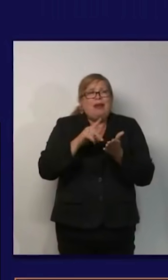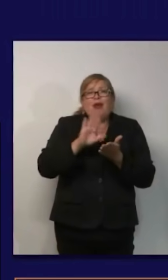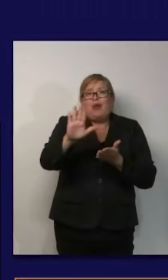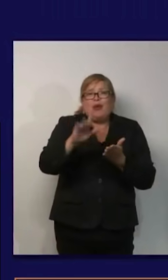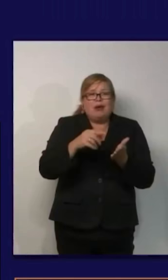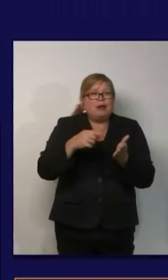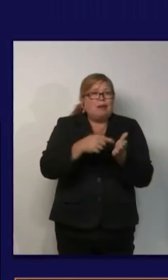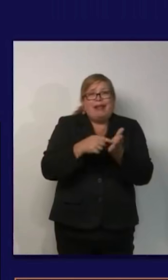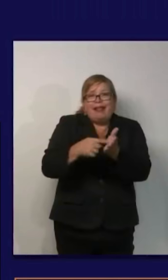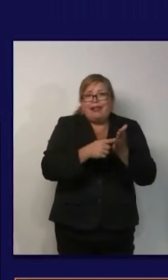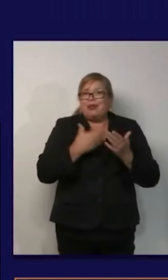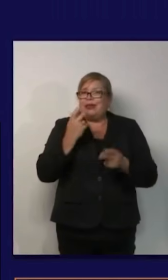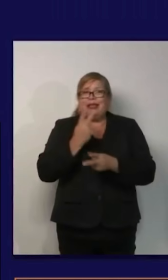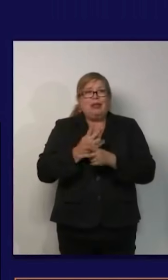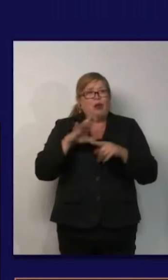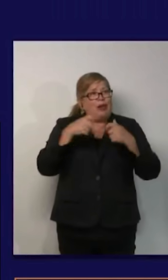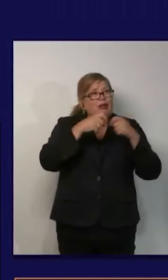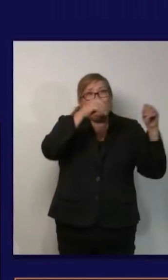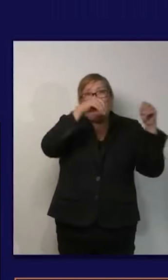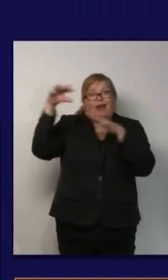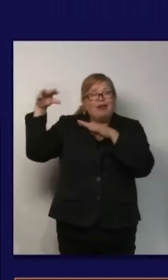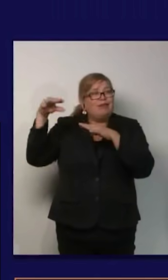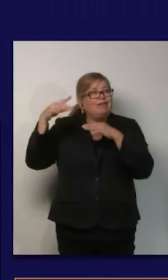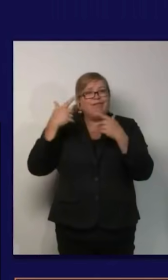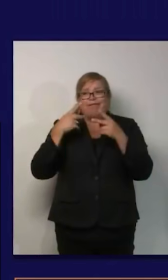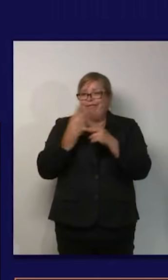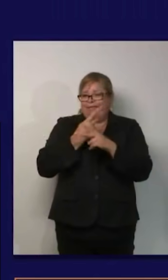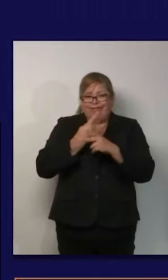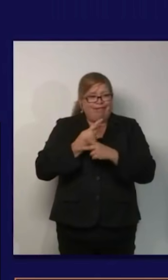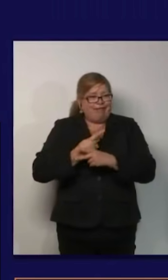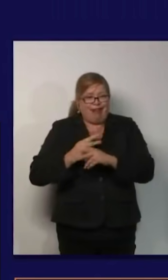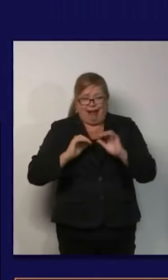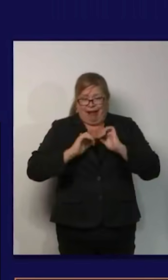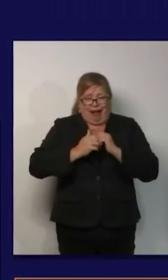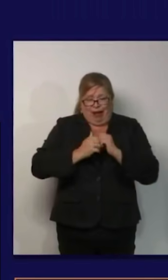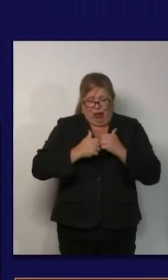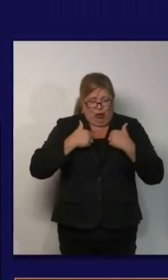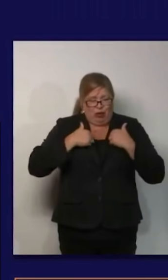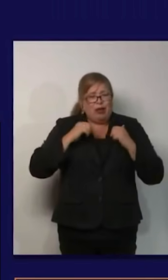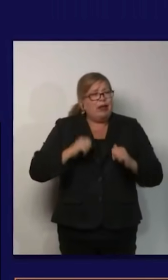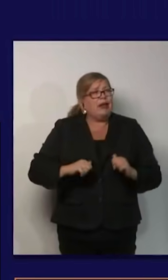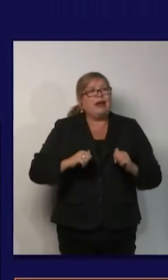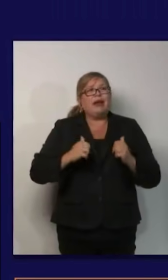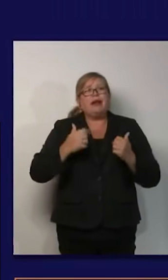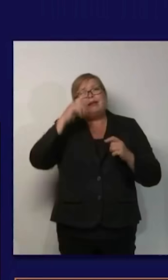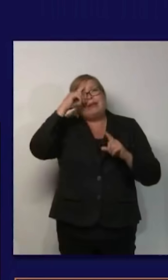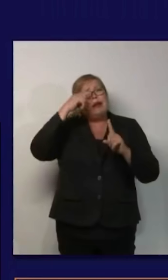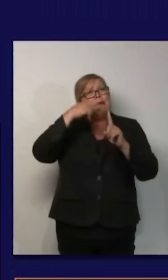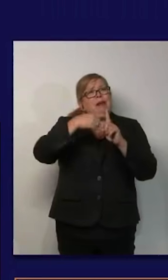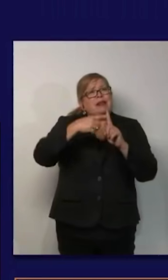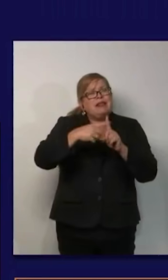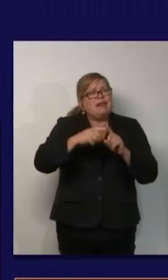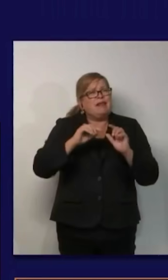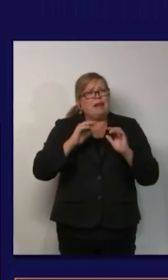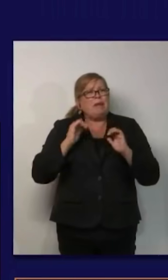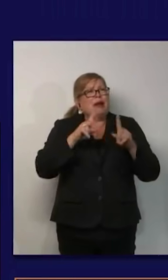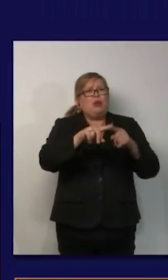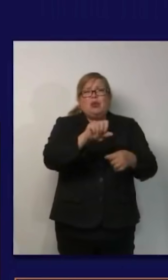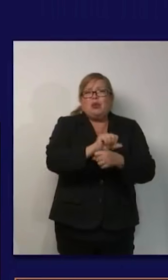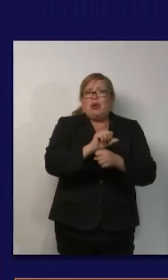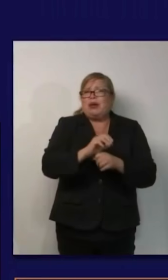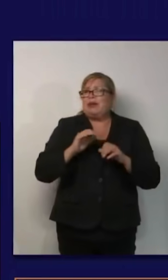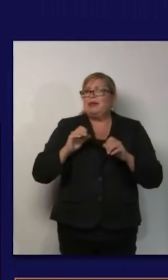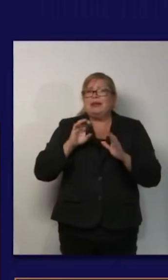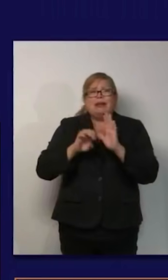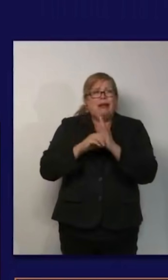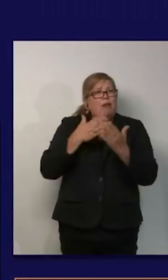their lights on, to be able to figure out some semblance of optimism about their capacity to get back to work